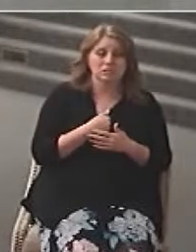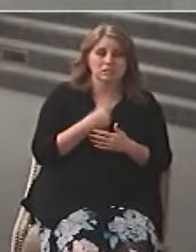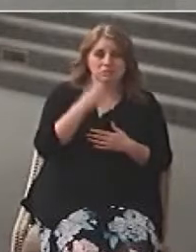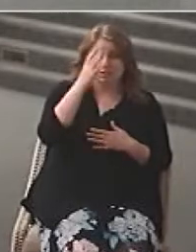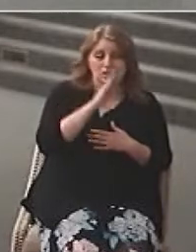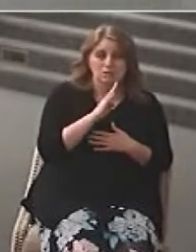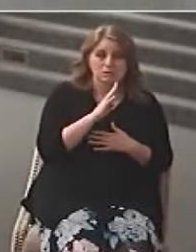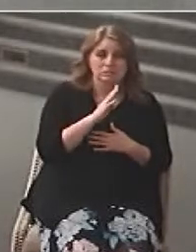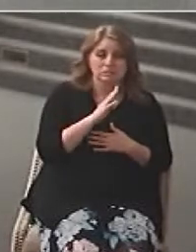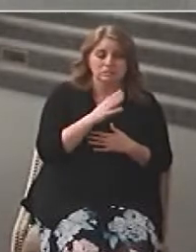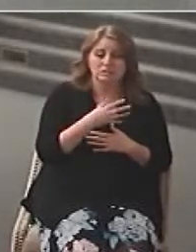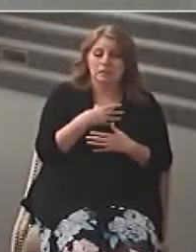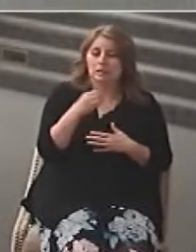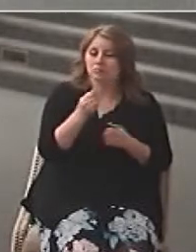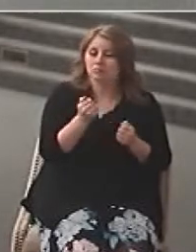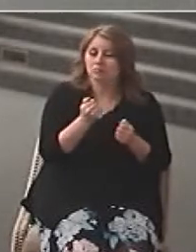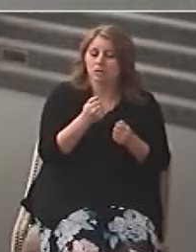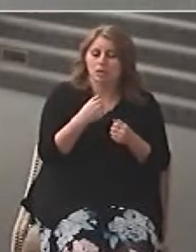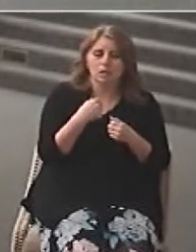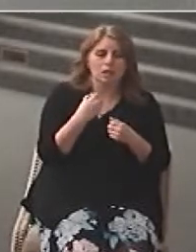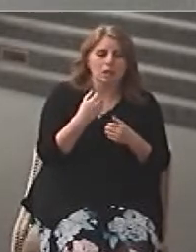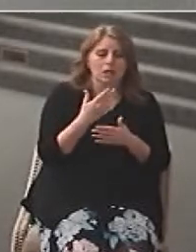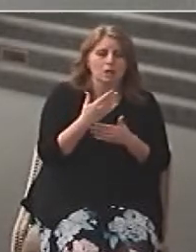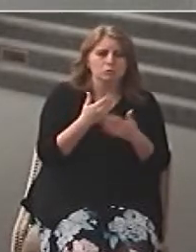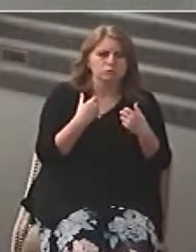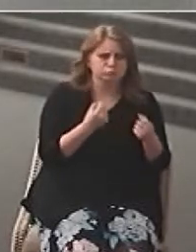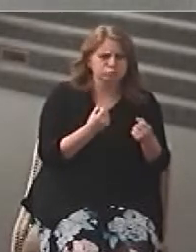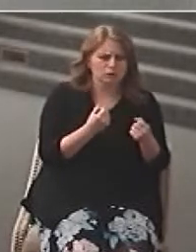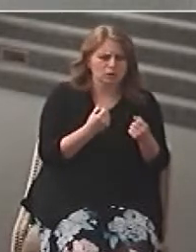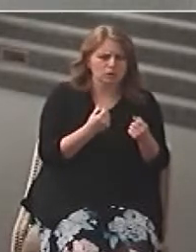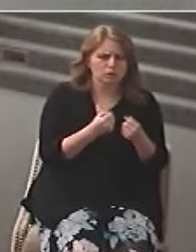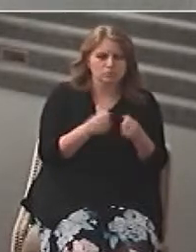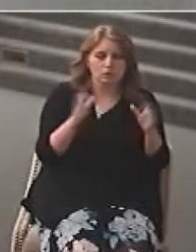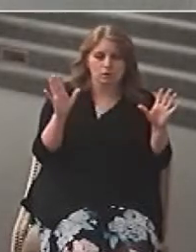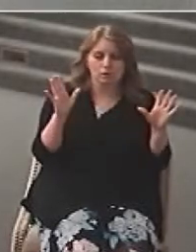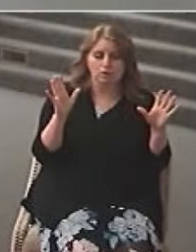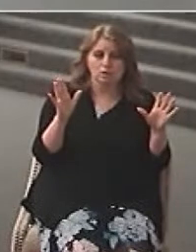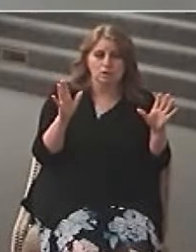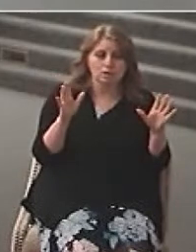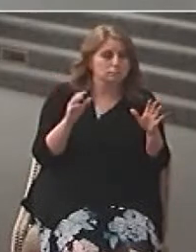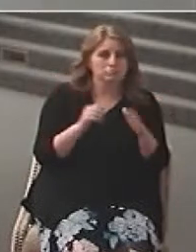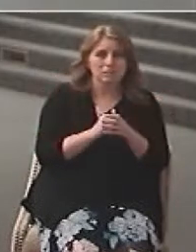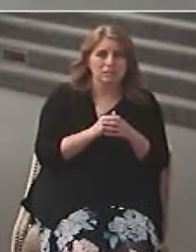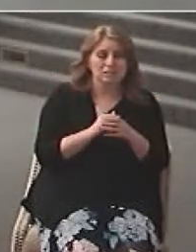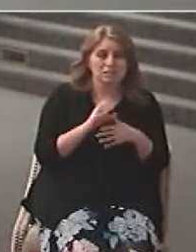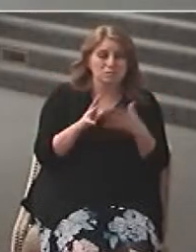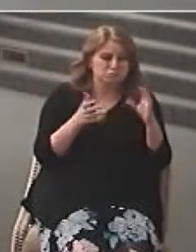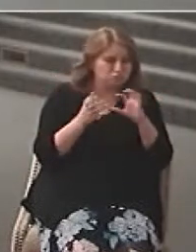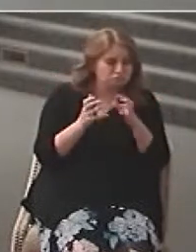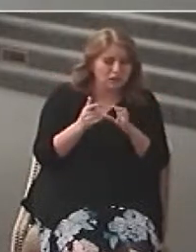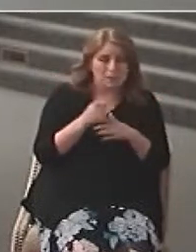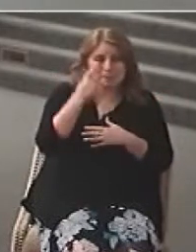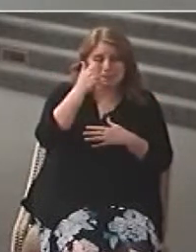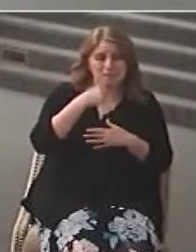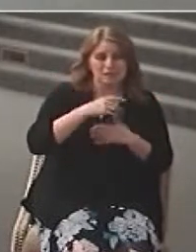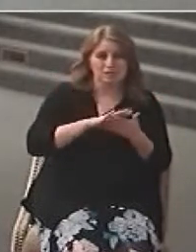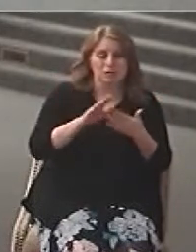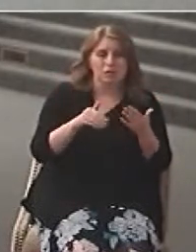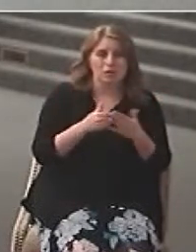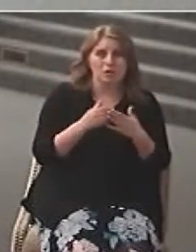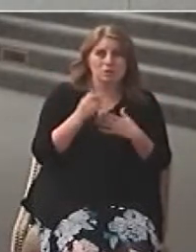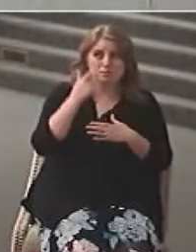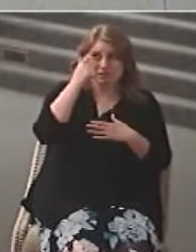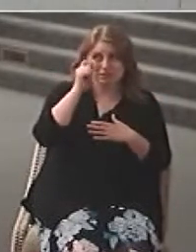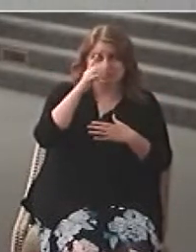power with Him, everything would fall apart because it's all held together by His power. I believe that wholeheartedly, that it's all because